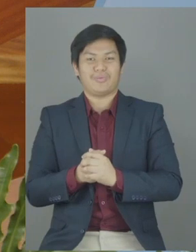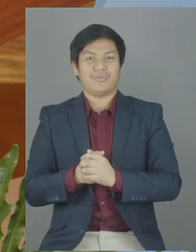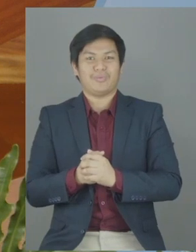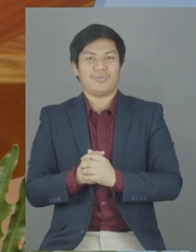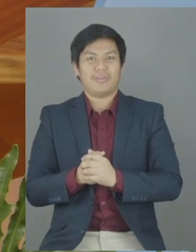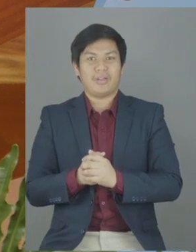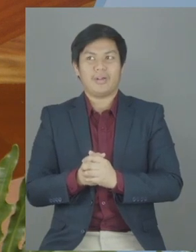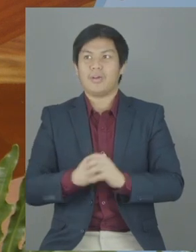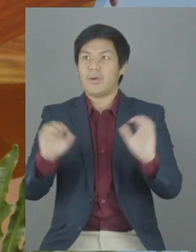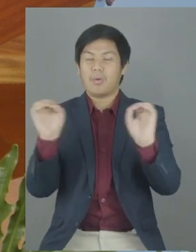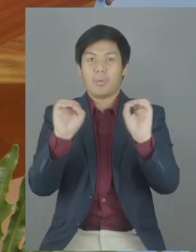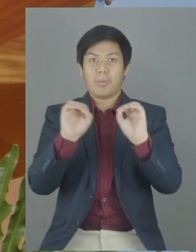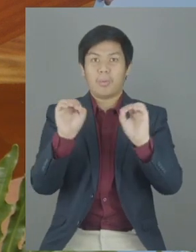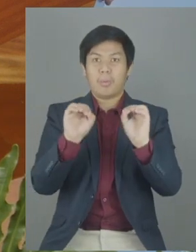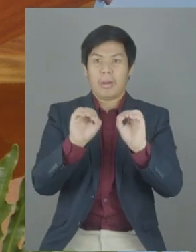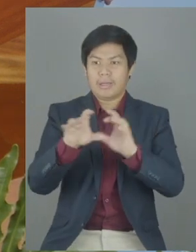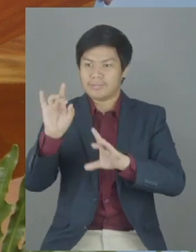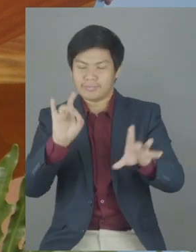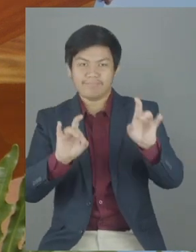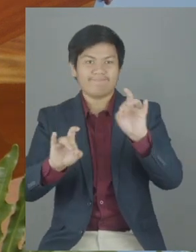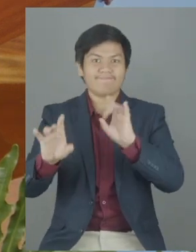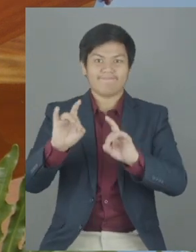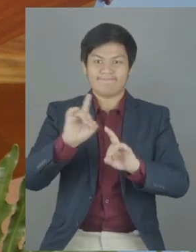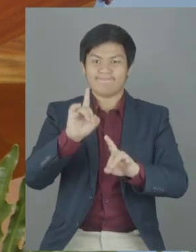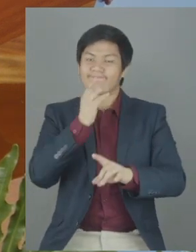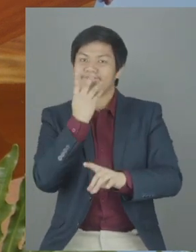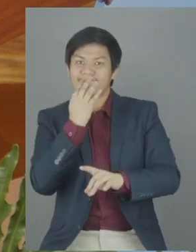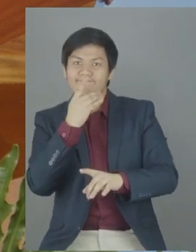There must be no racism.